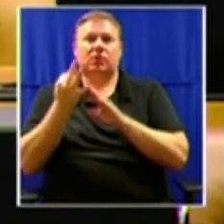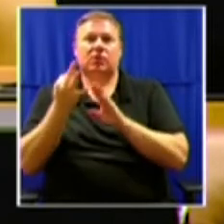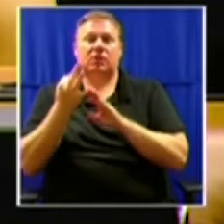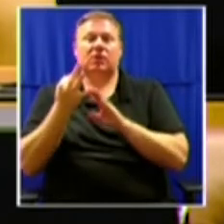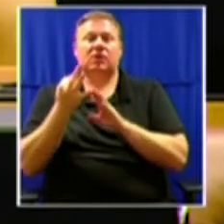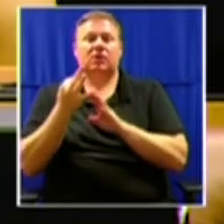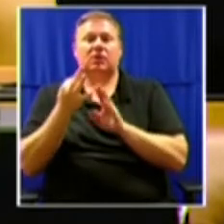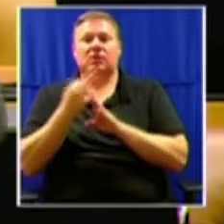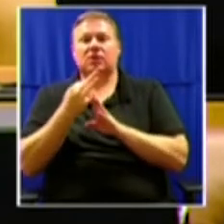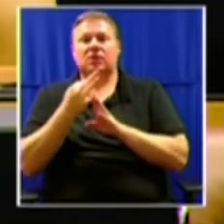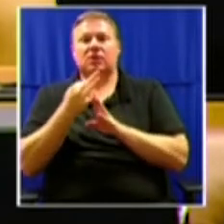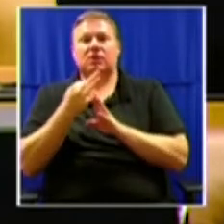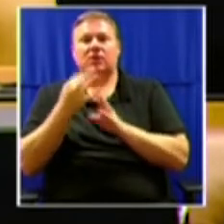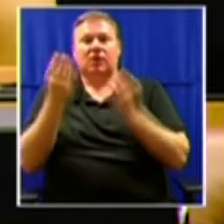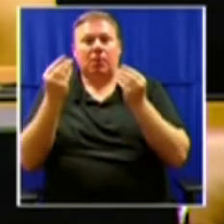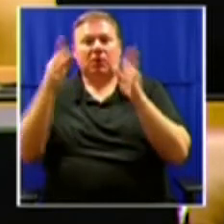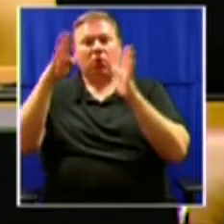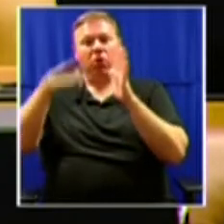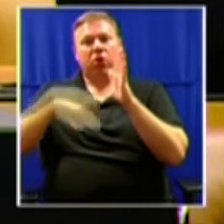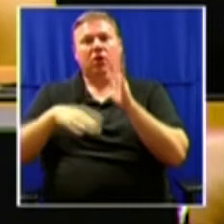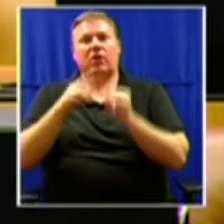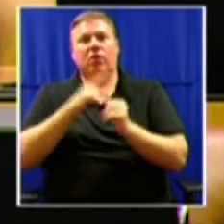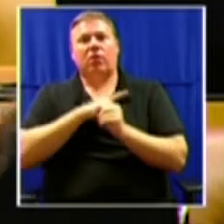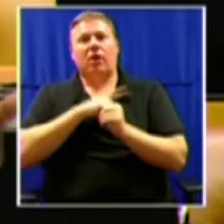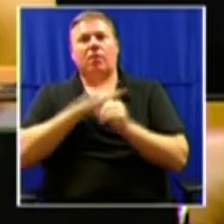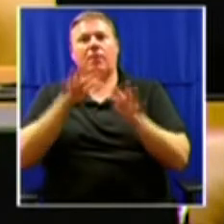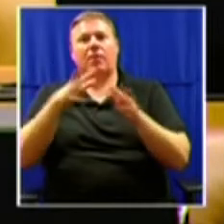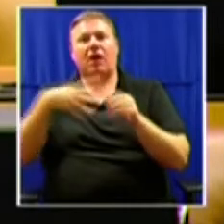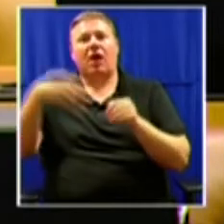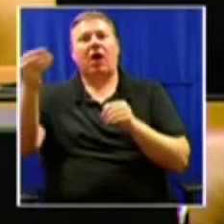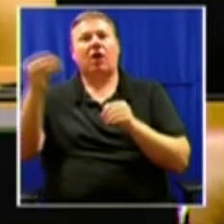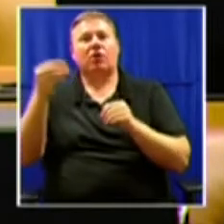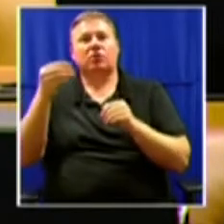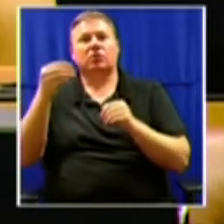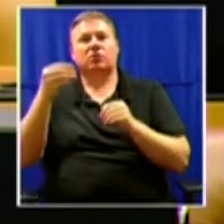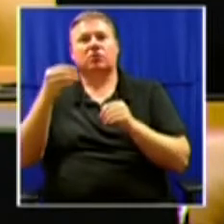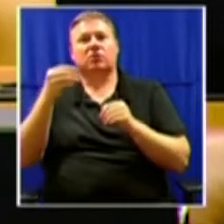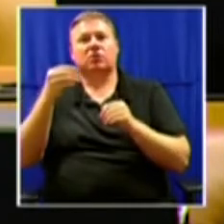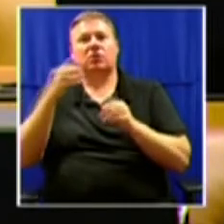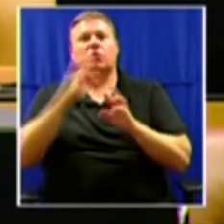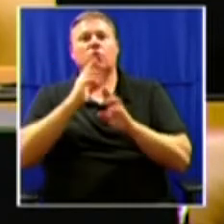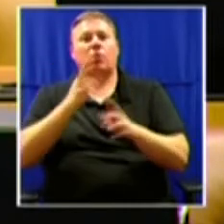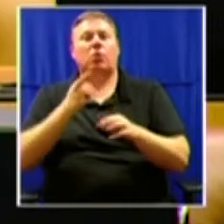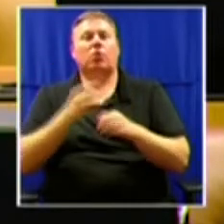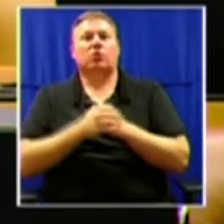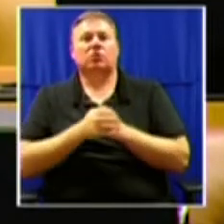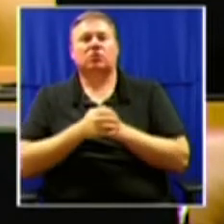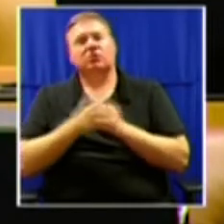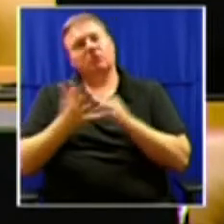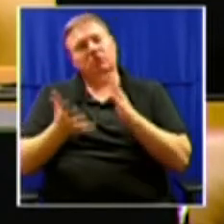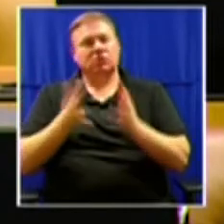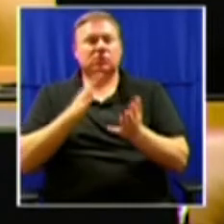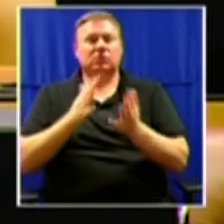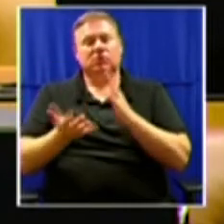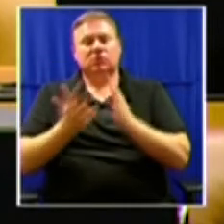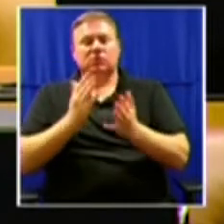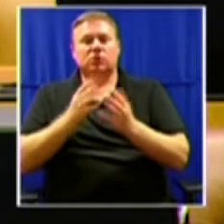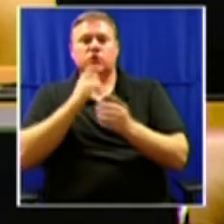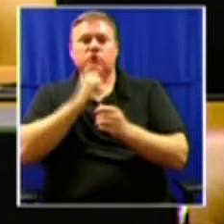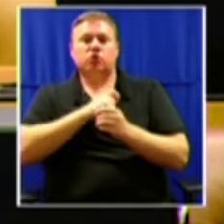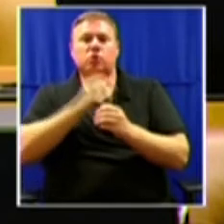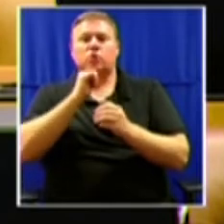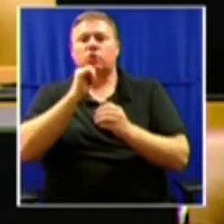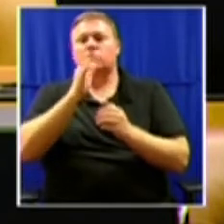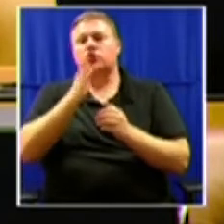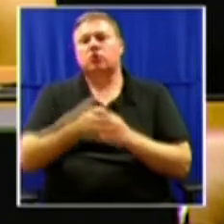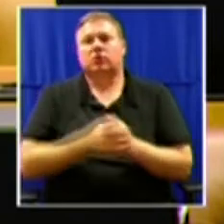down because people could not go out there and report. That is on the table to be there are no facts